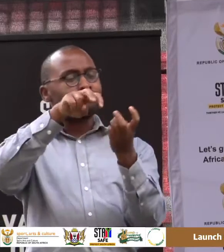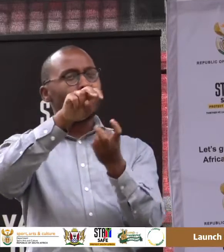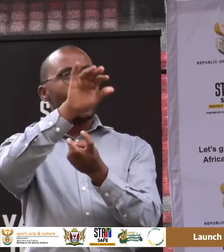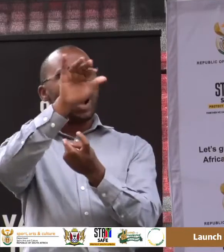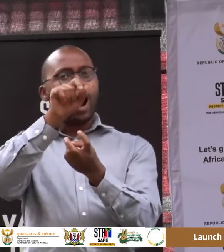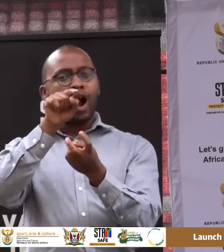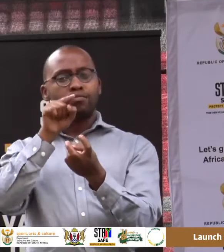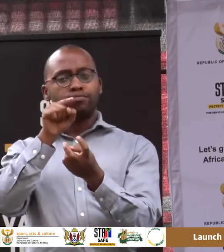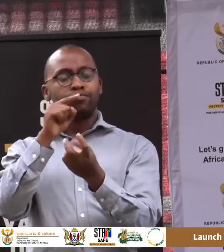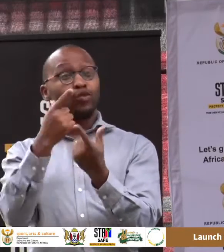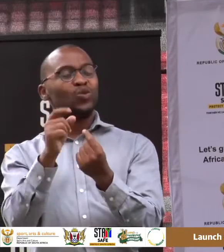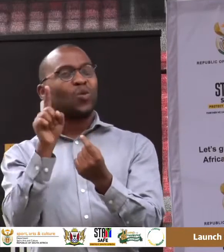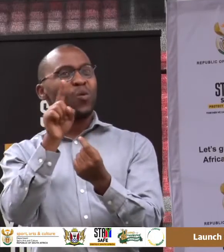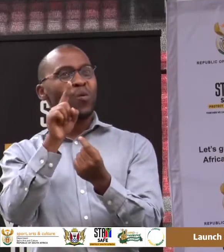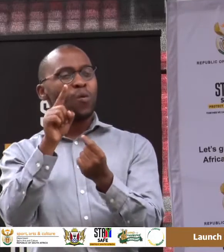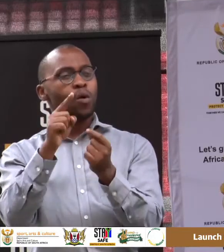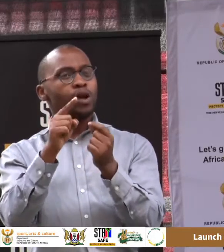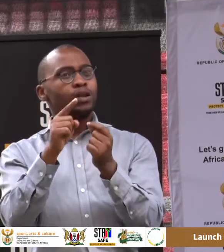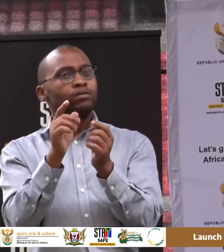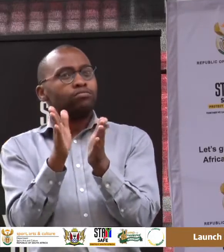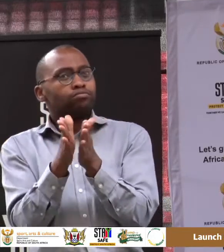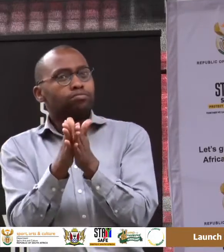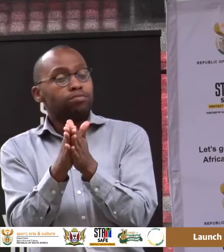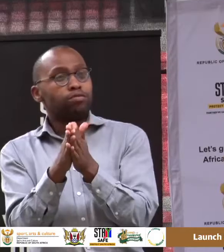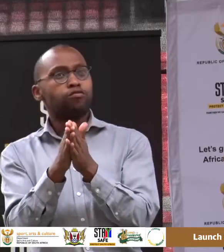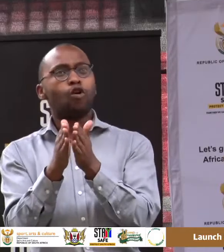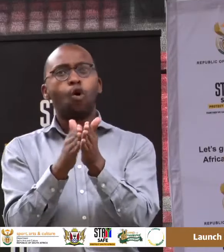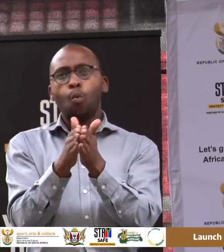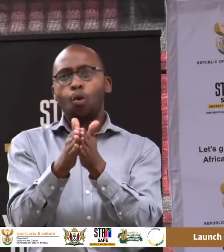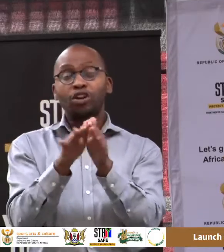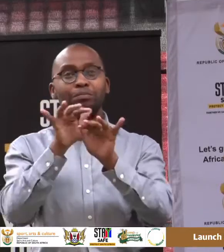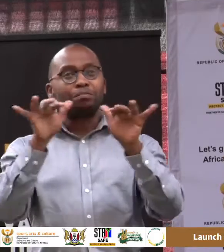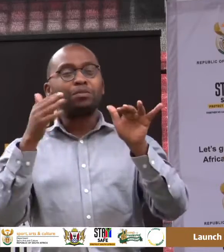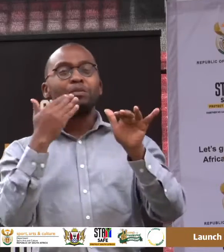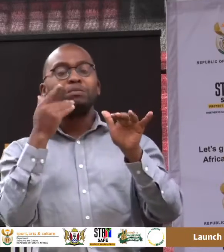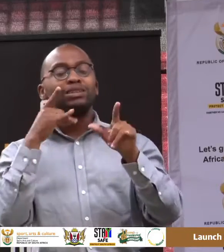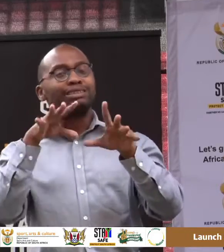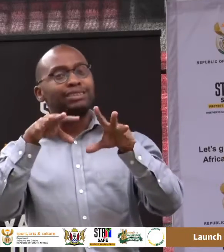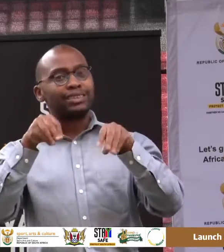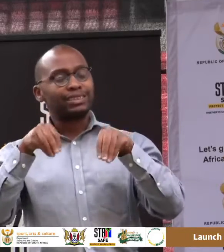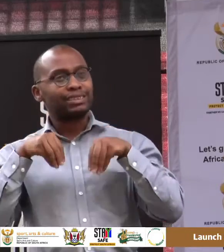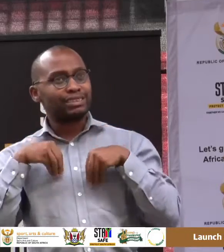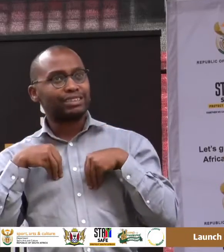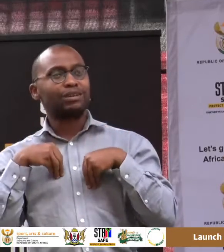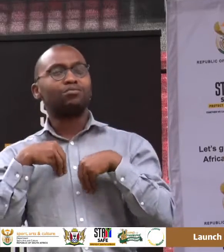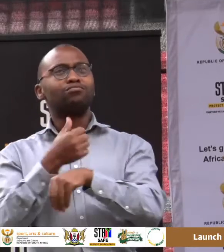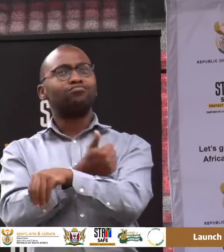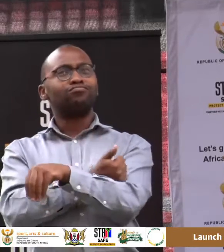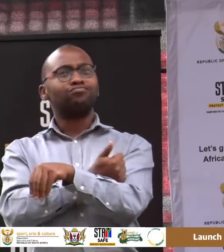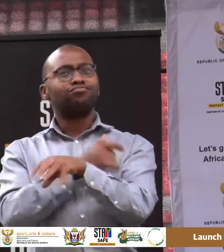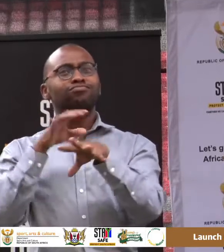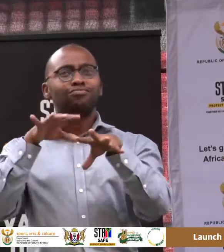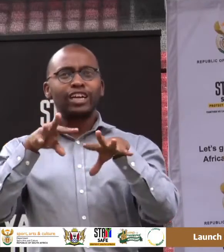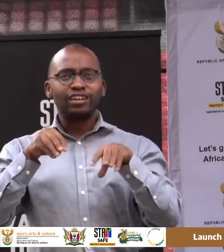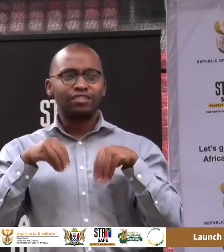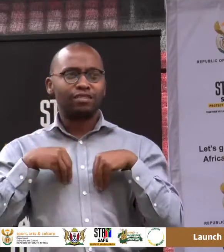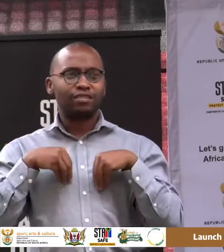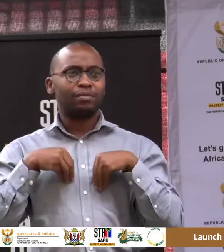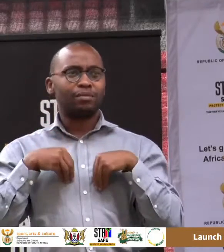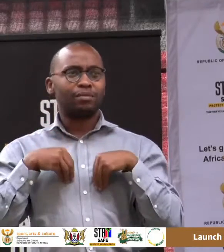play part to save the nation and vaccinate. Vuma vaccine. Thank you so much.